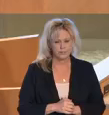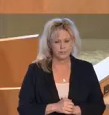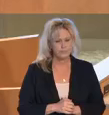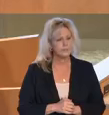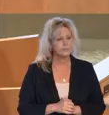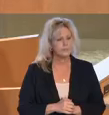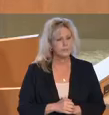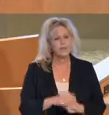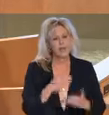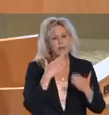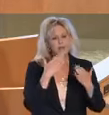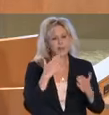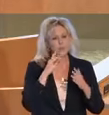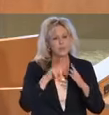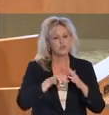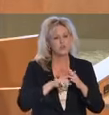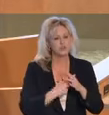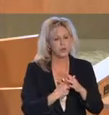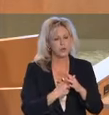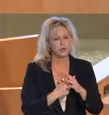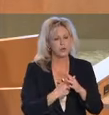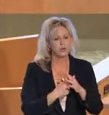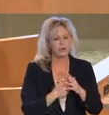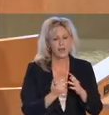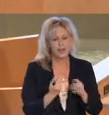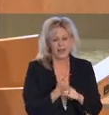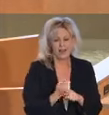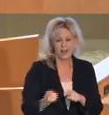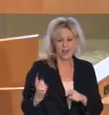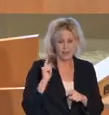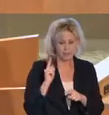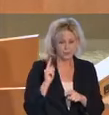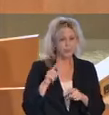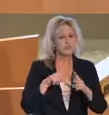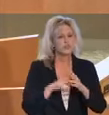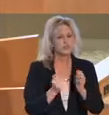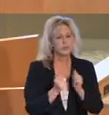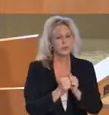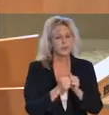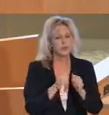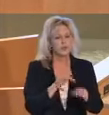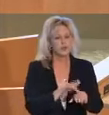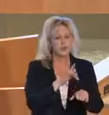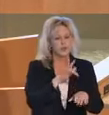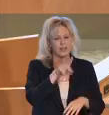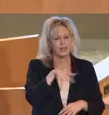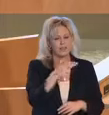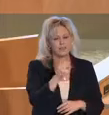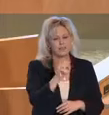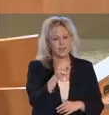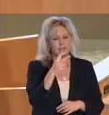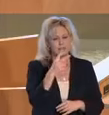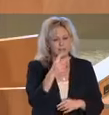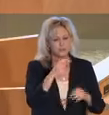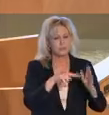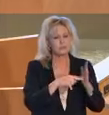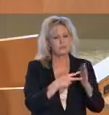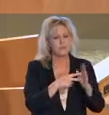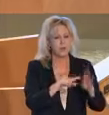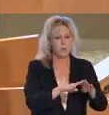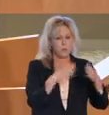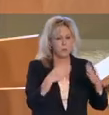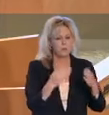Okay, thank you. We're going to start off with last week. What we did is we started off with early phase two. That was opening up